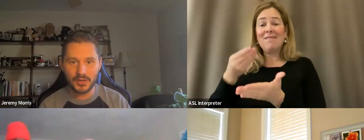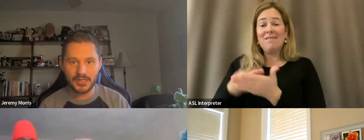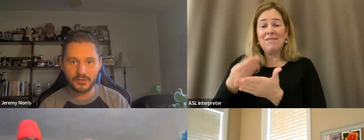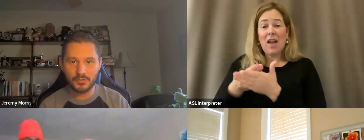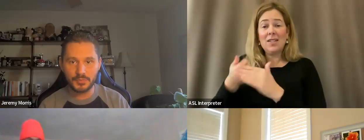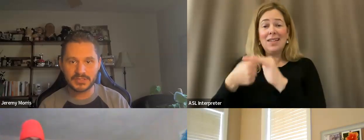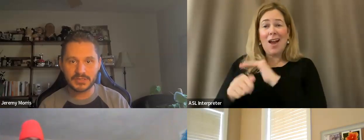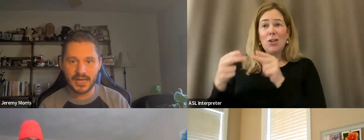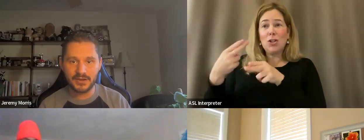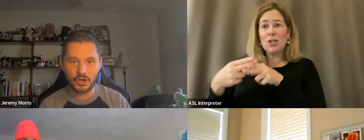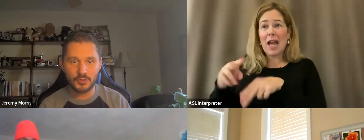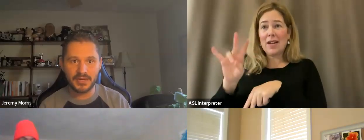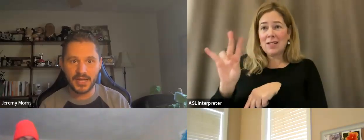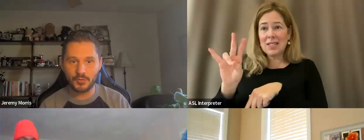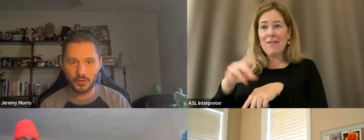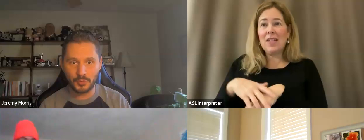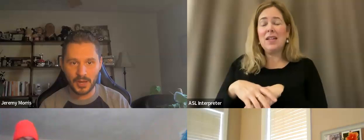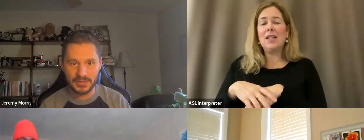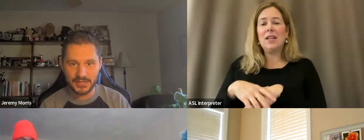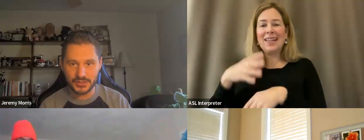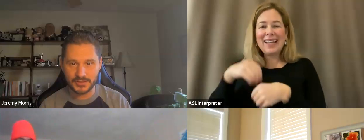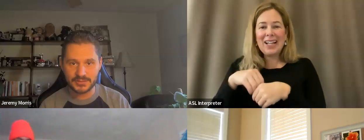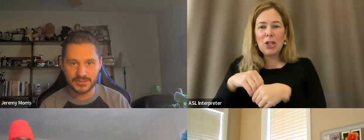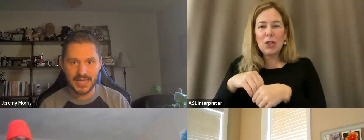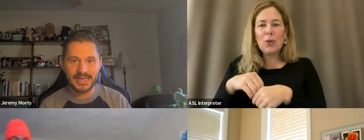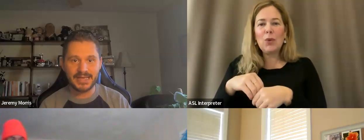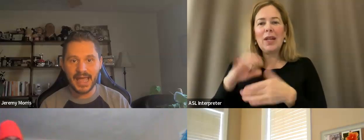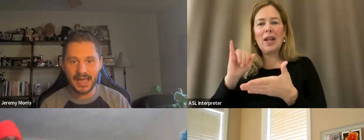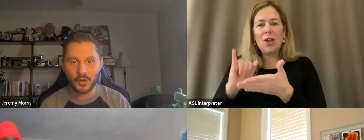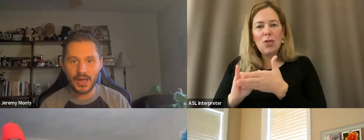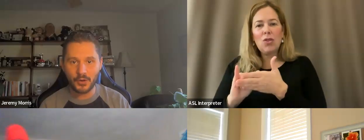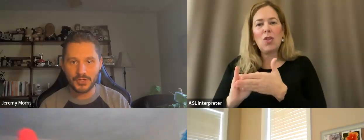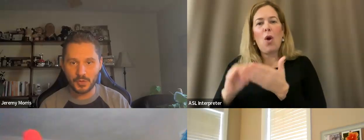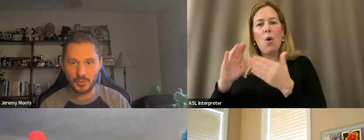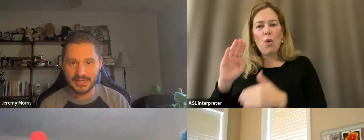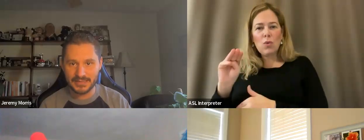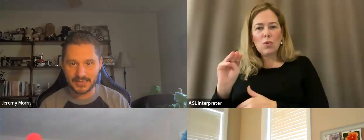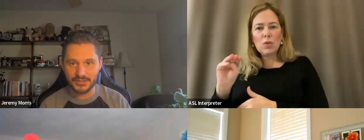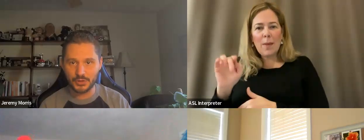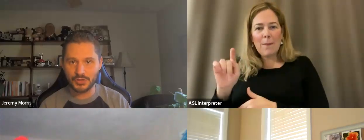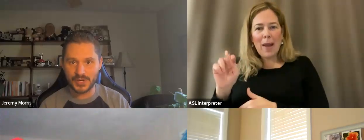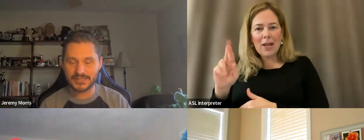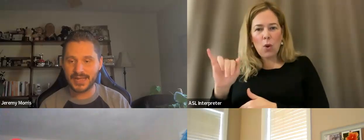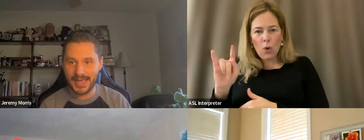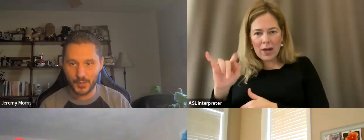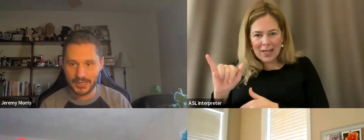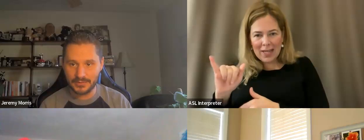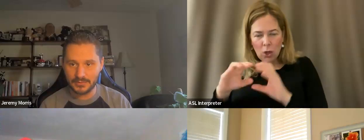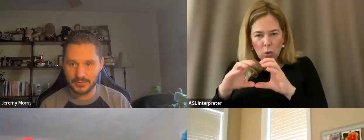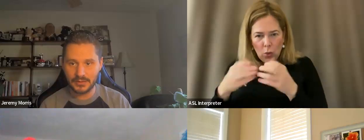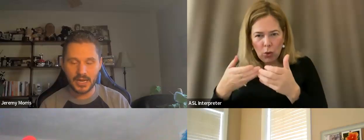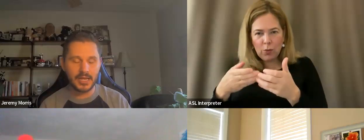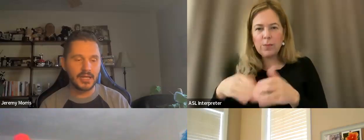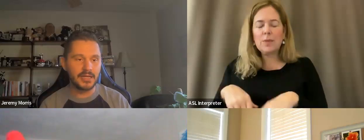including minority groups and urban and rural populations, and how outreach will be conducted to address